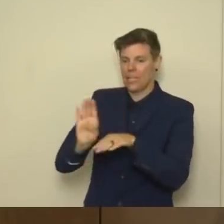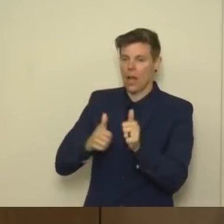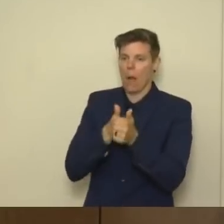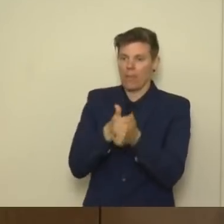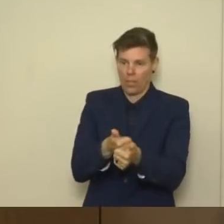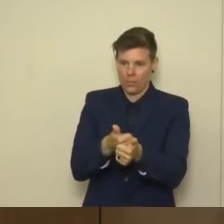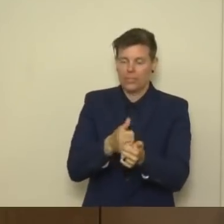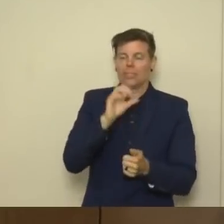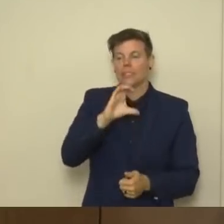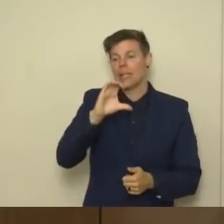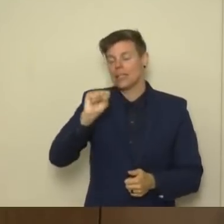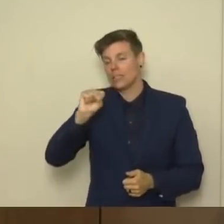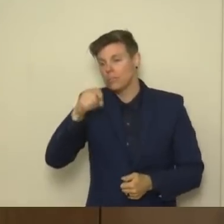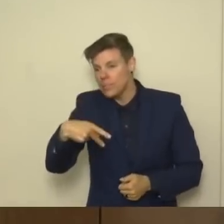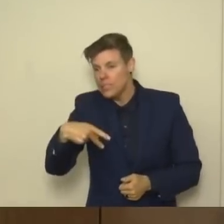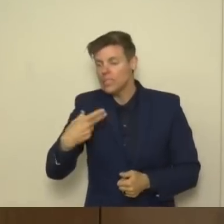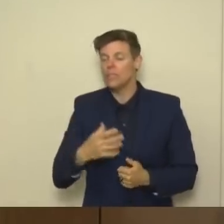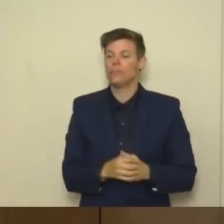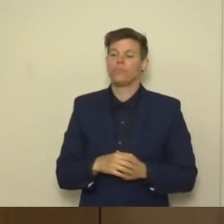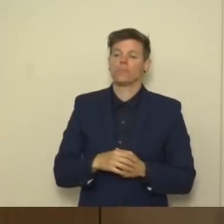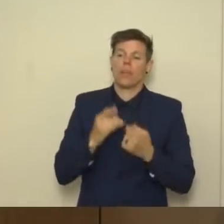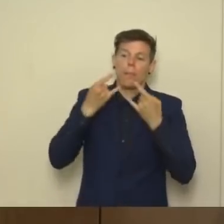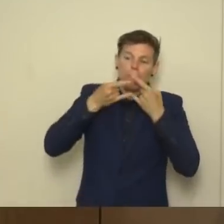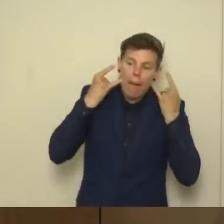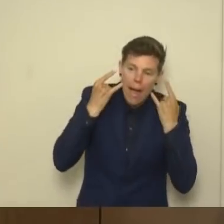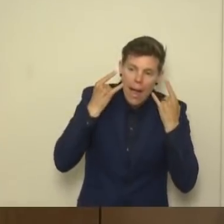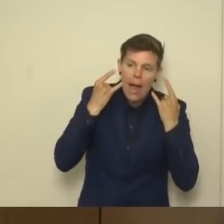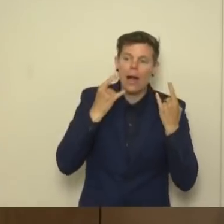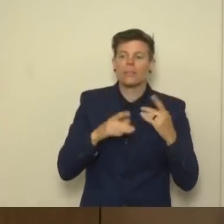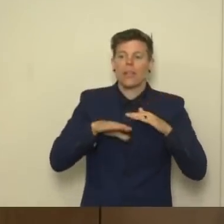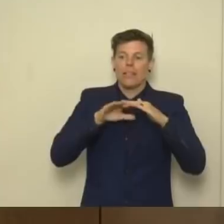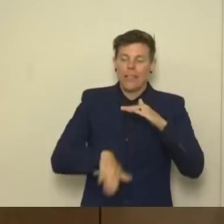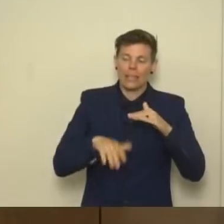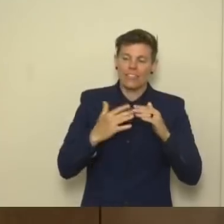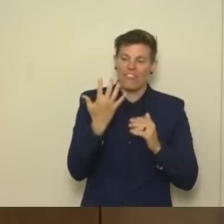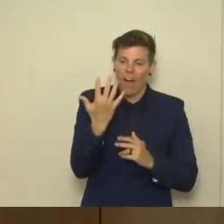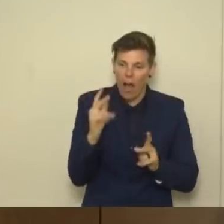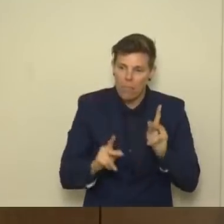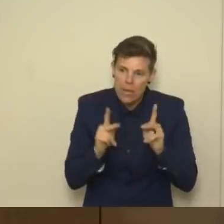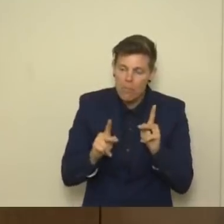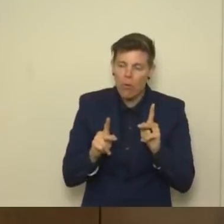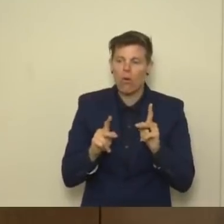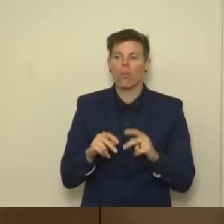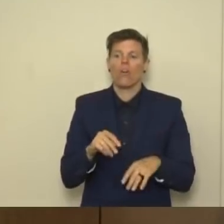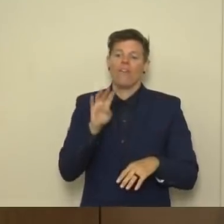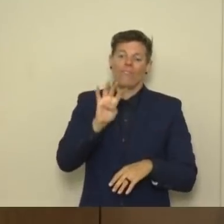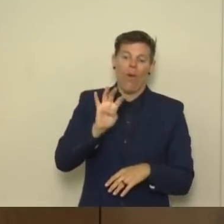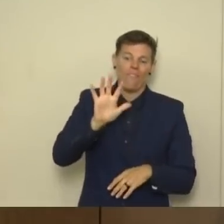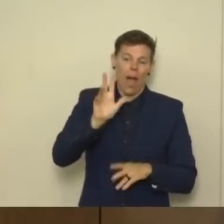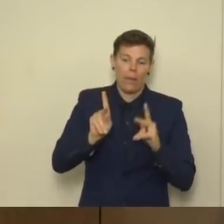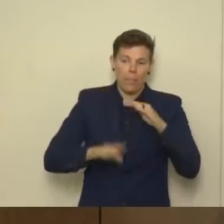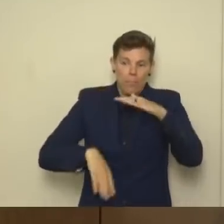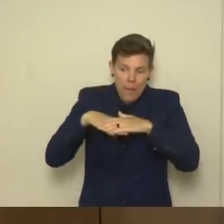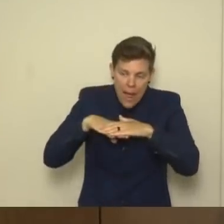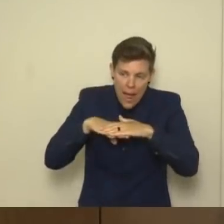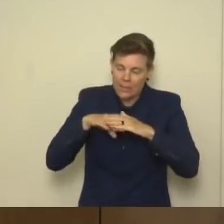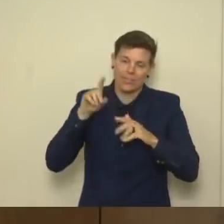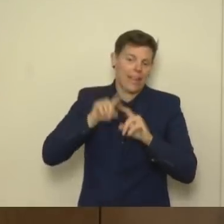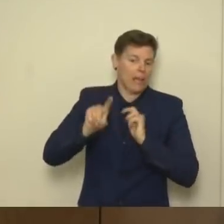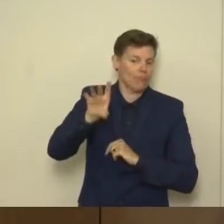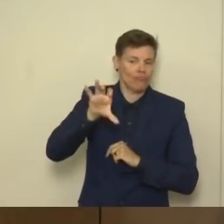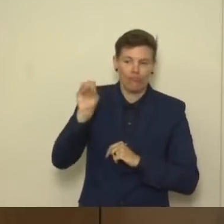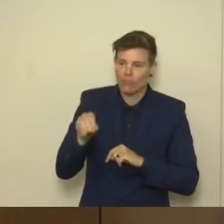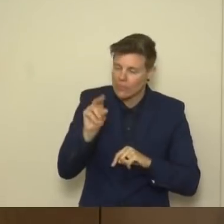have to wear masks, that you can't have more than 5 or 25%, right, of your occupancy. So they have to meet